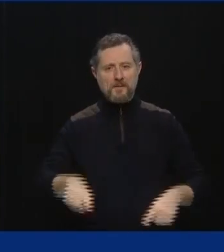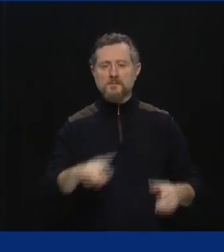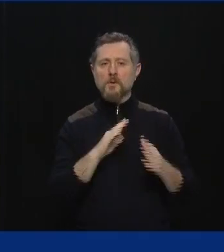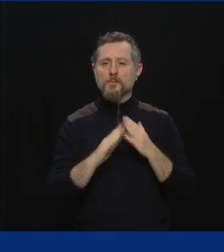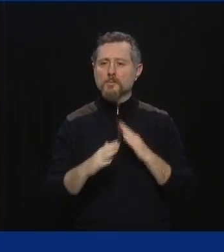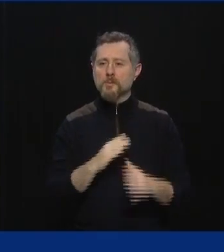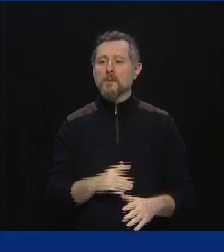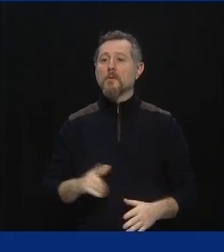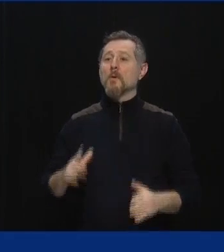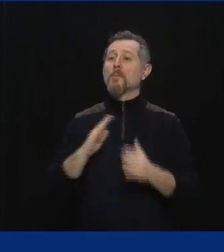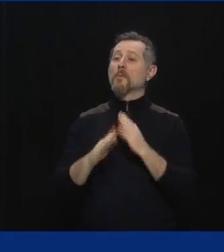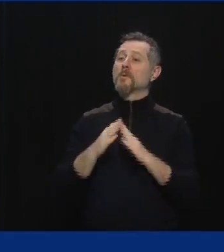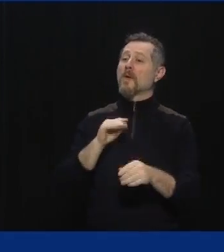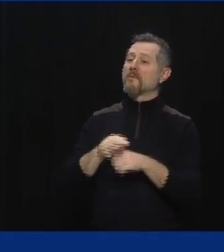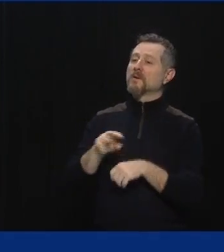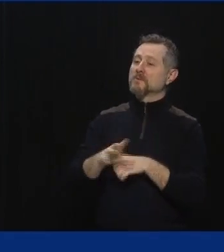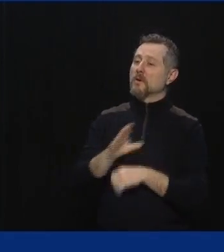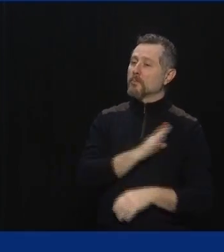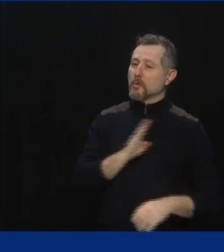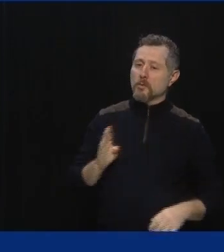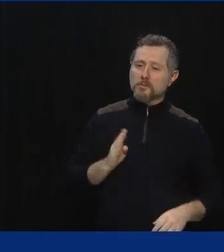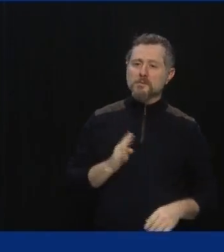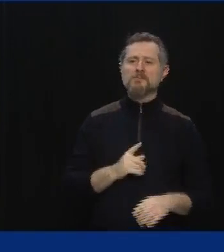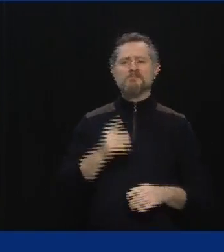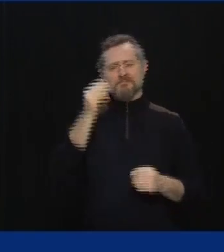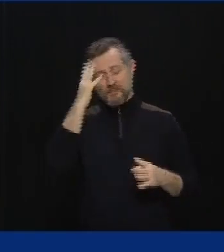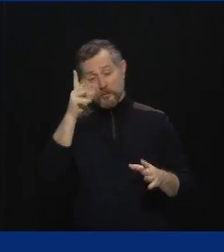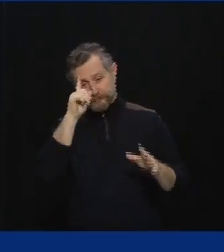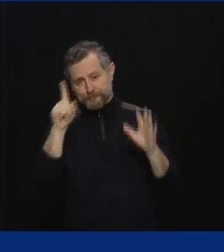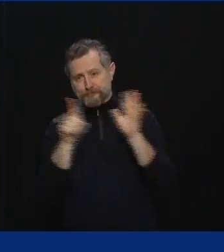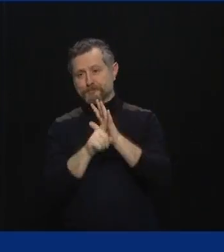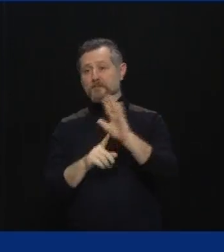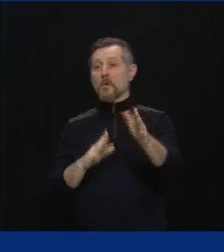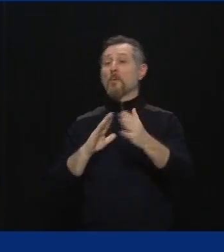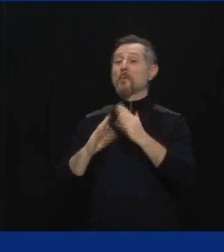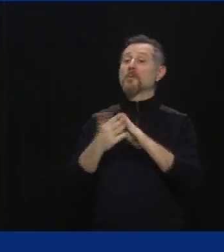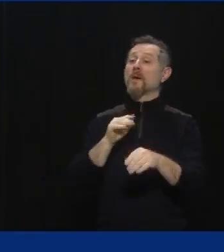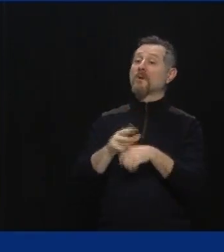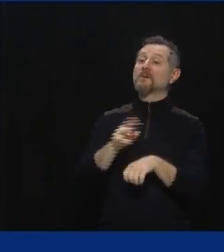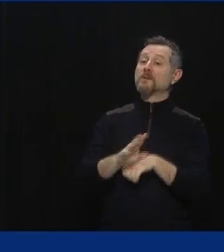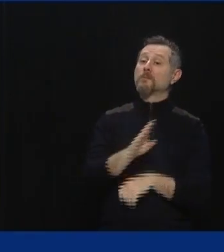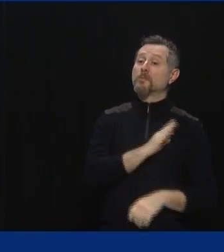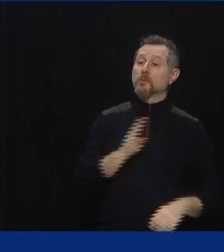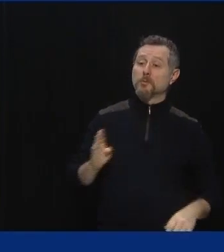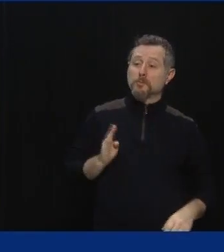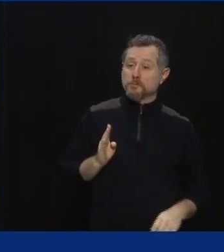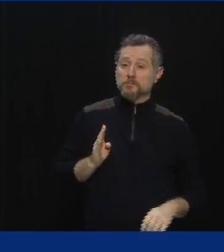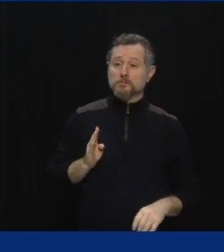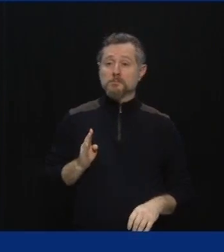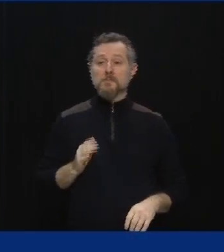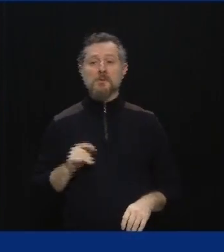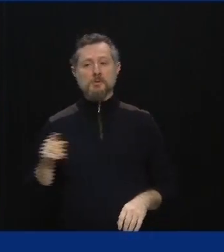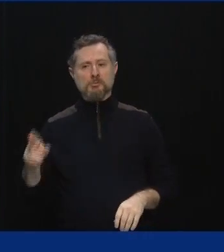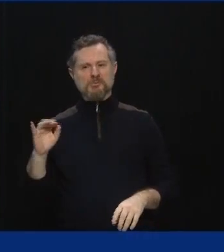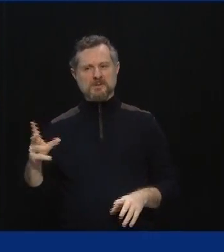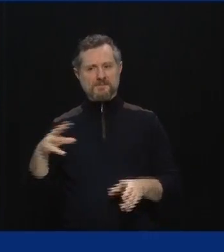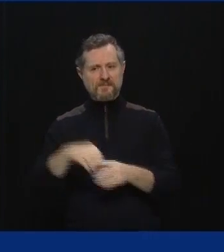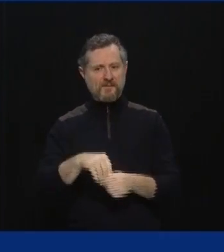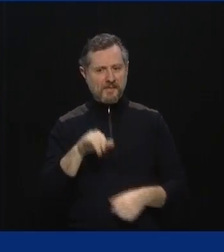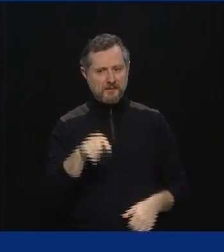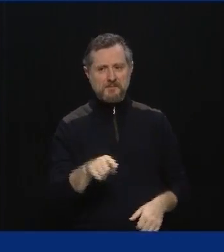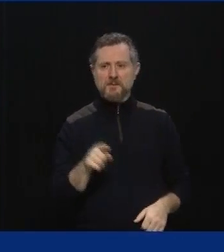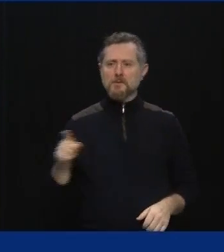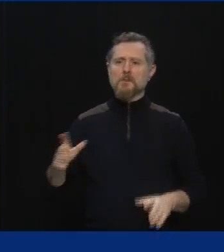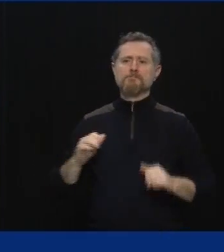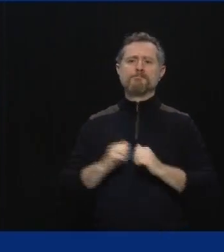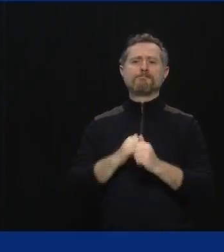advisory board. And I gotta just say something about that community advisory board. Every member of that's another Rick Cotton piece. Pulling that community advisory